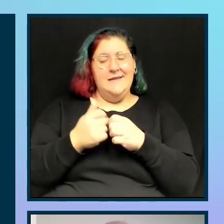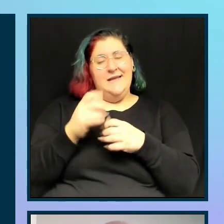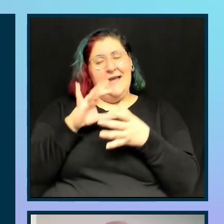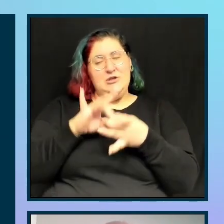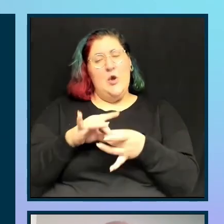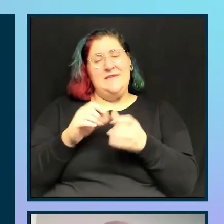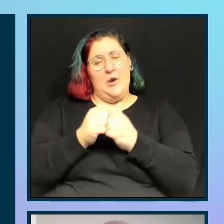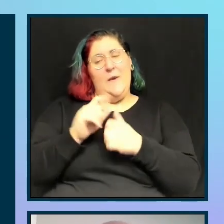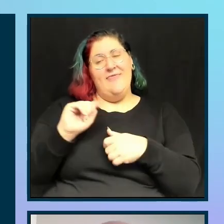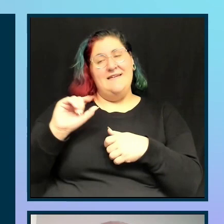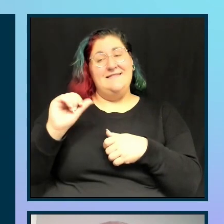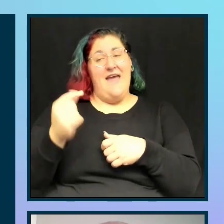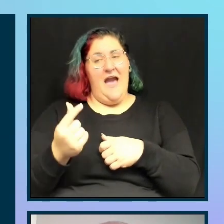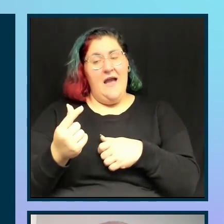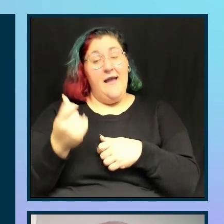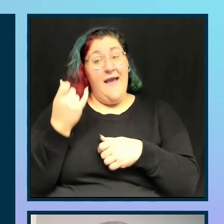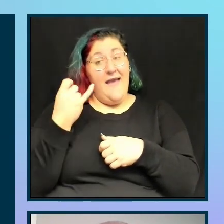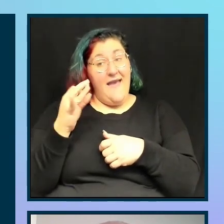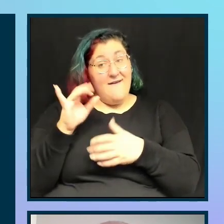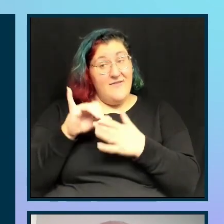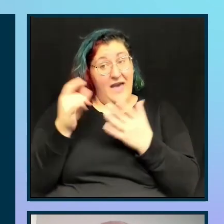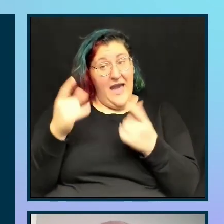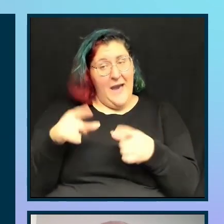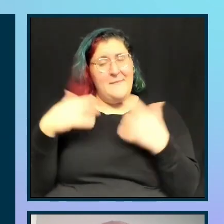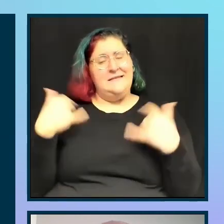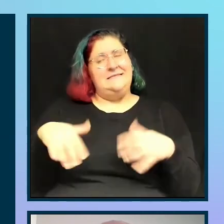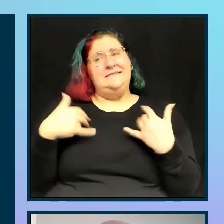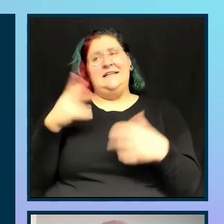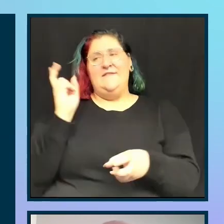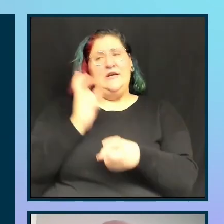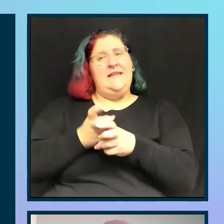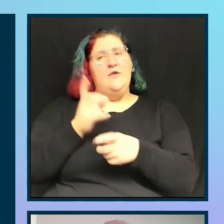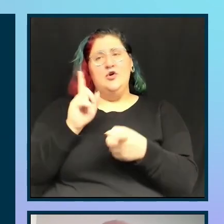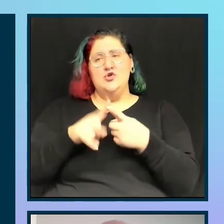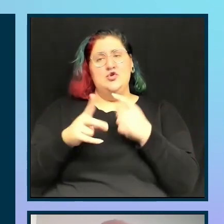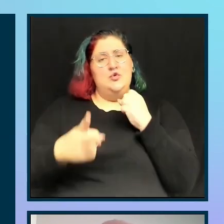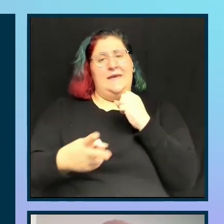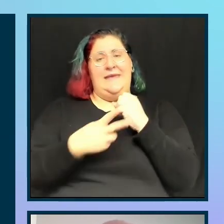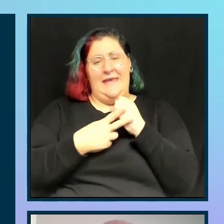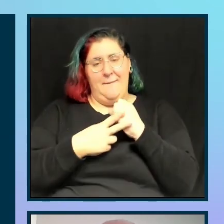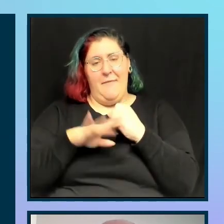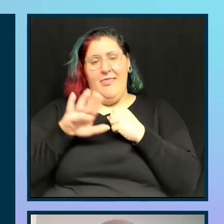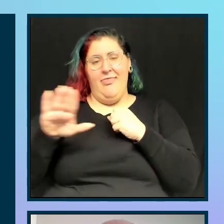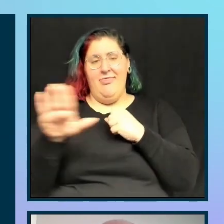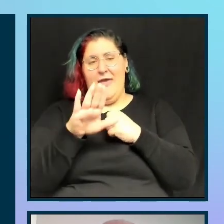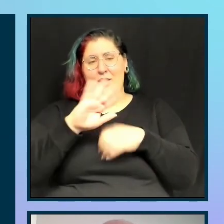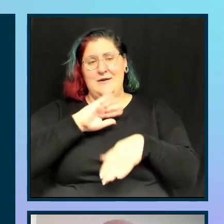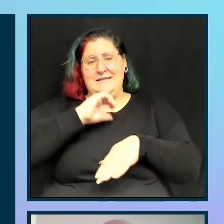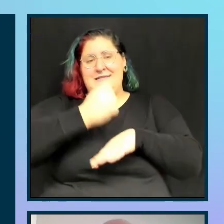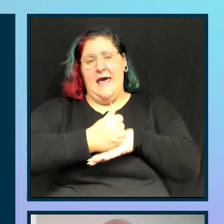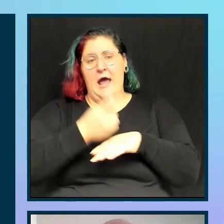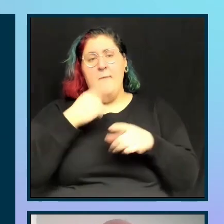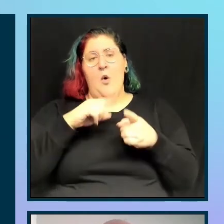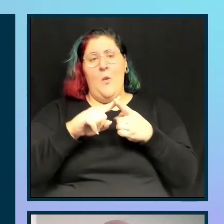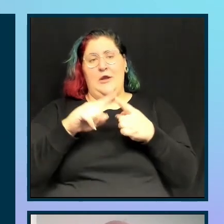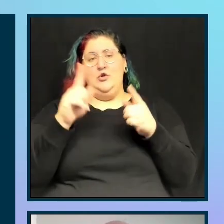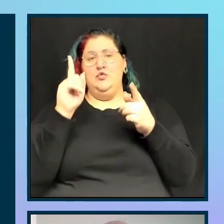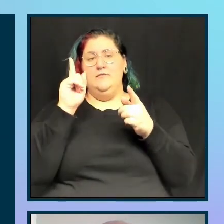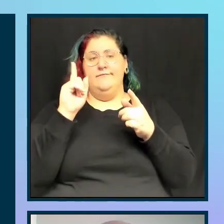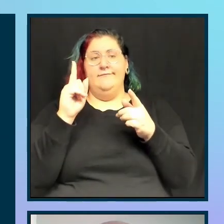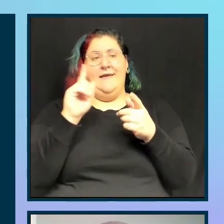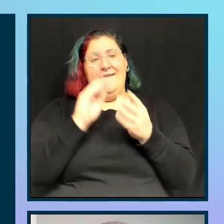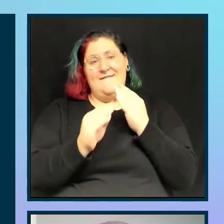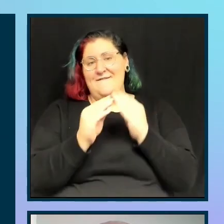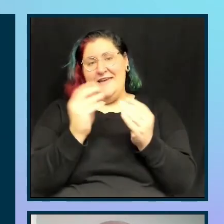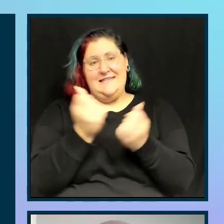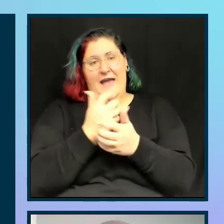In some of those cases, it's very difficult to be able to preserve the layout when you go through to correct everything to make the document accessible.